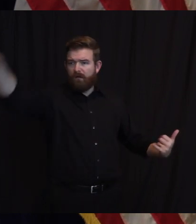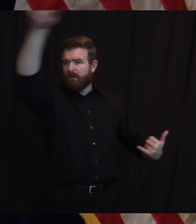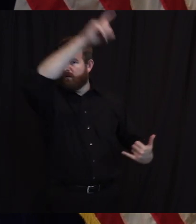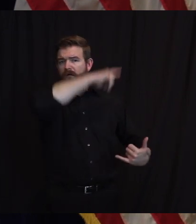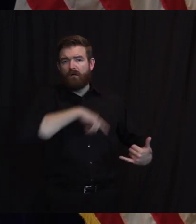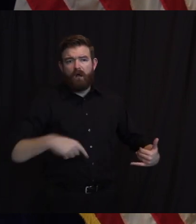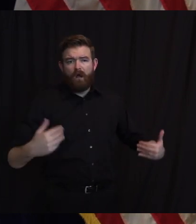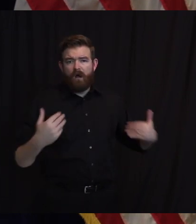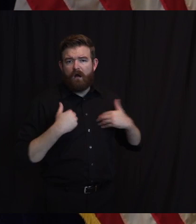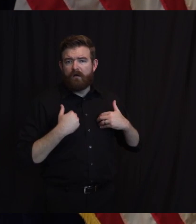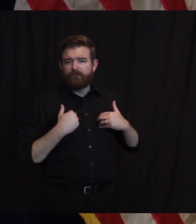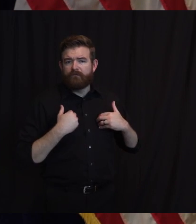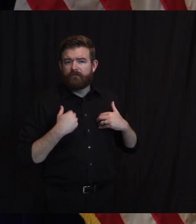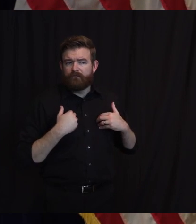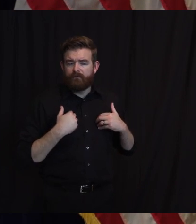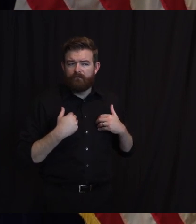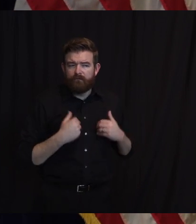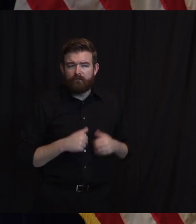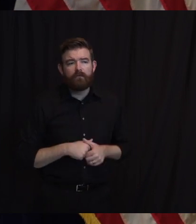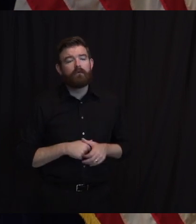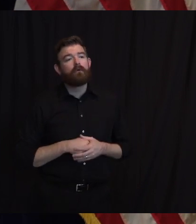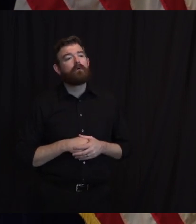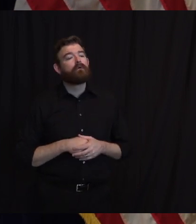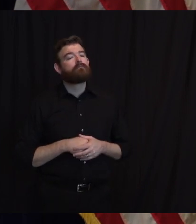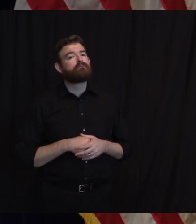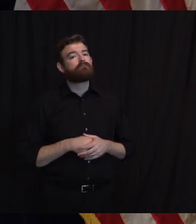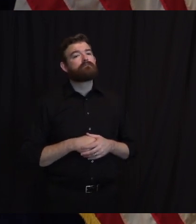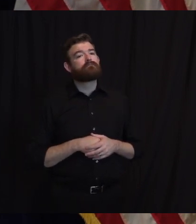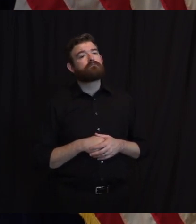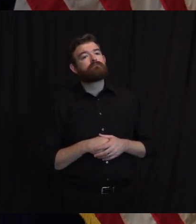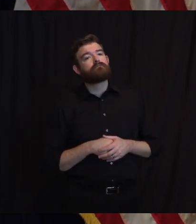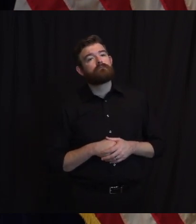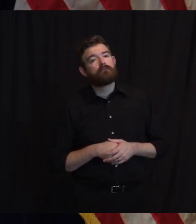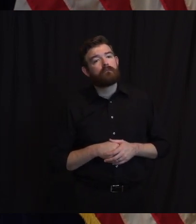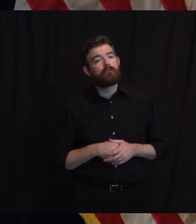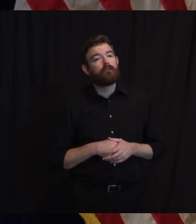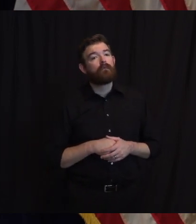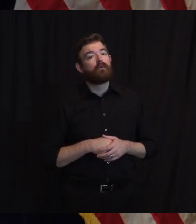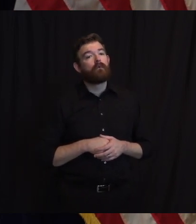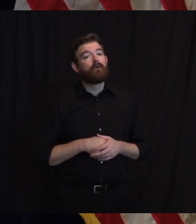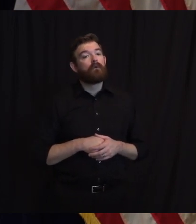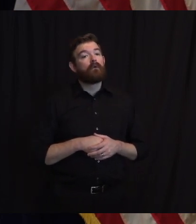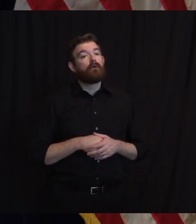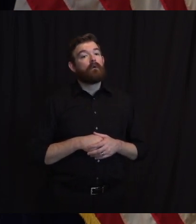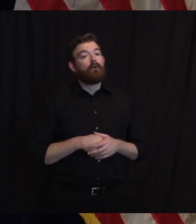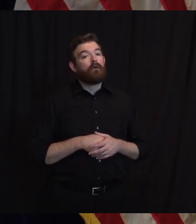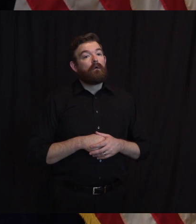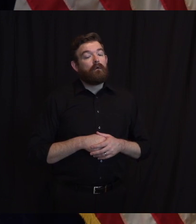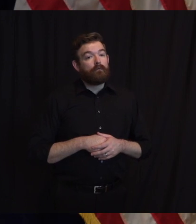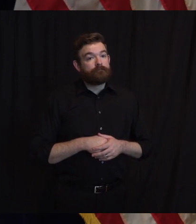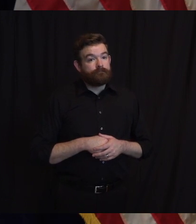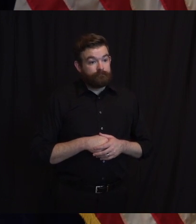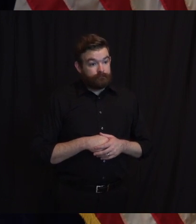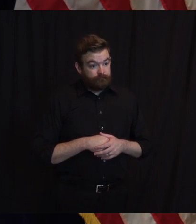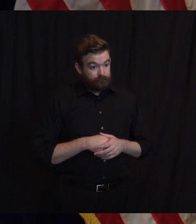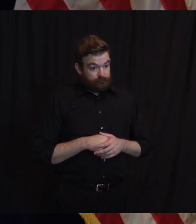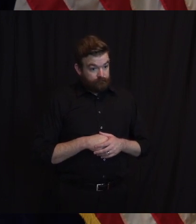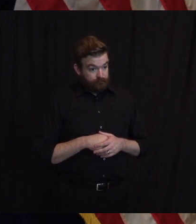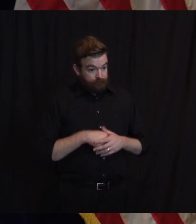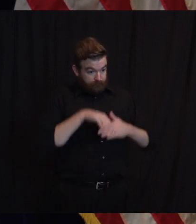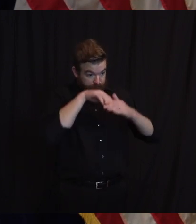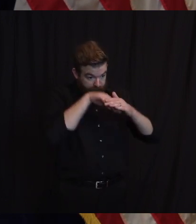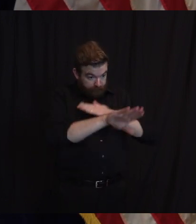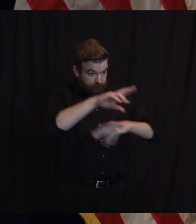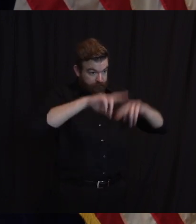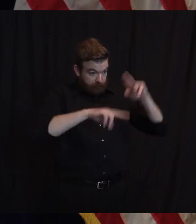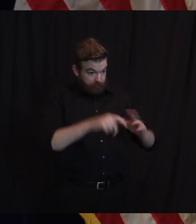sense of what that looks like. Requiring masks in businesses, the answer is going to be yes. We do that now with essential,